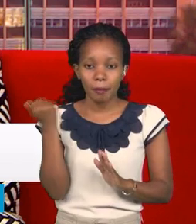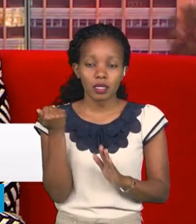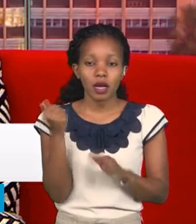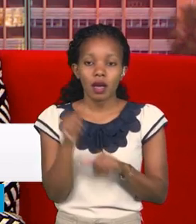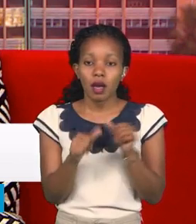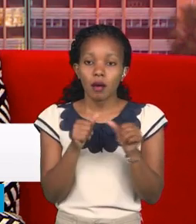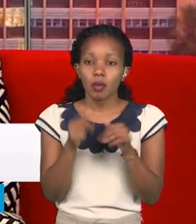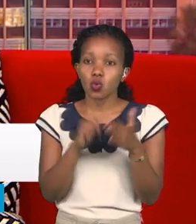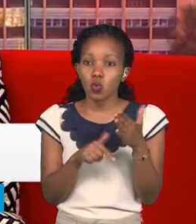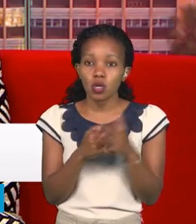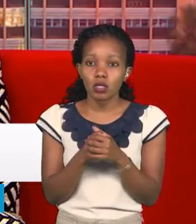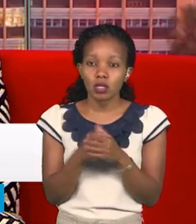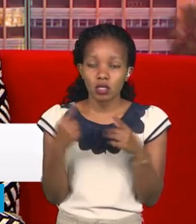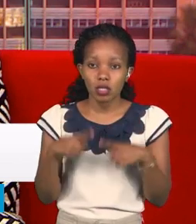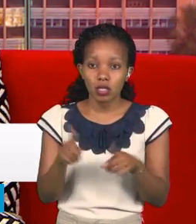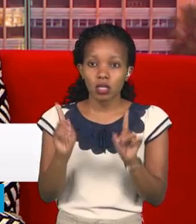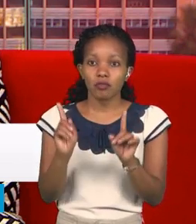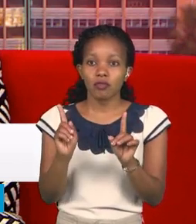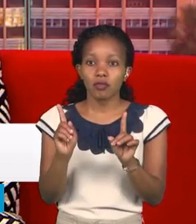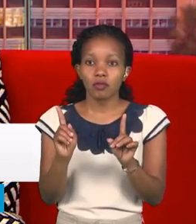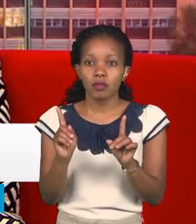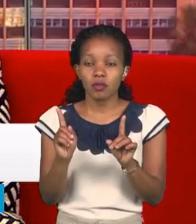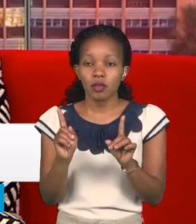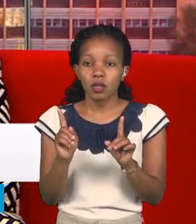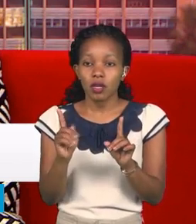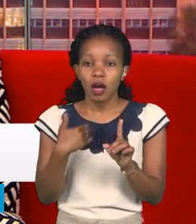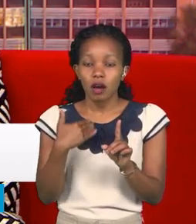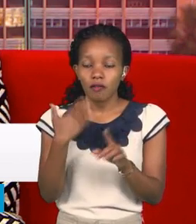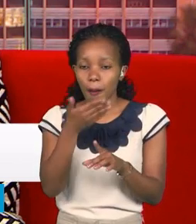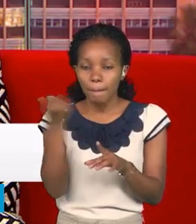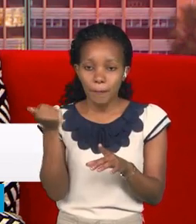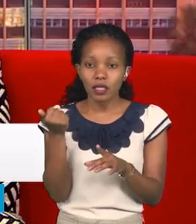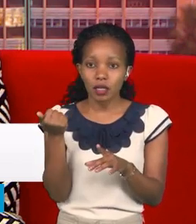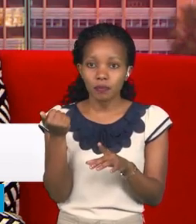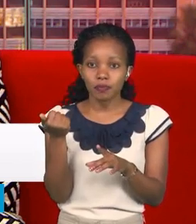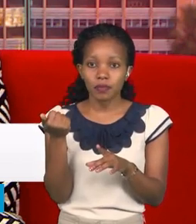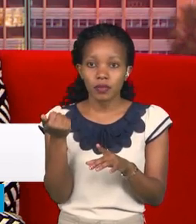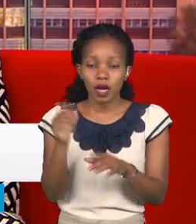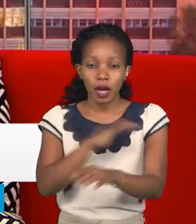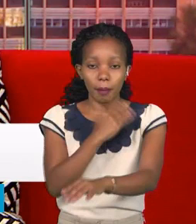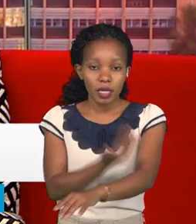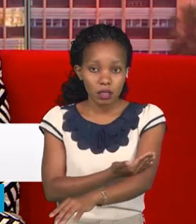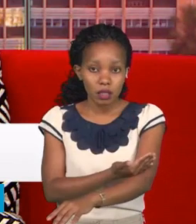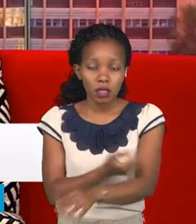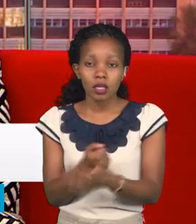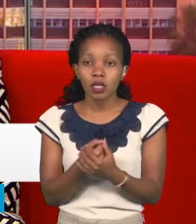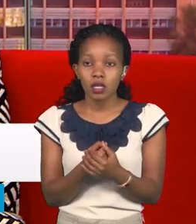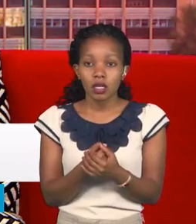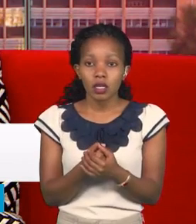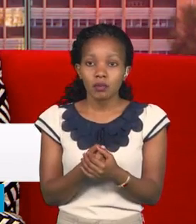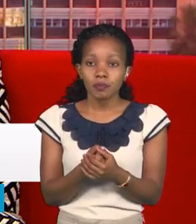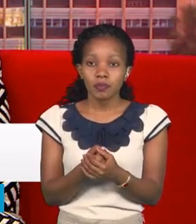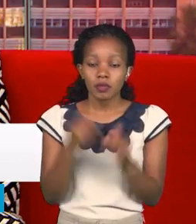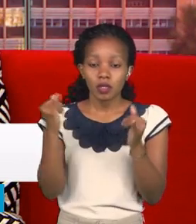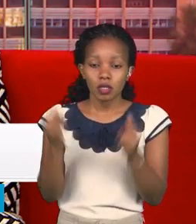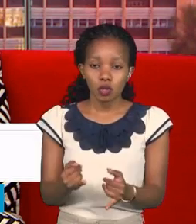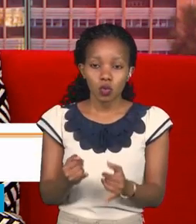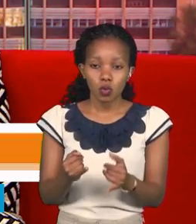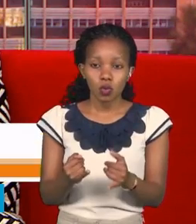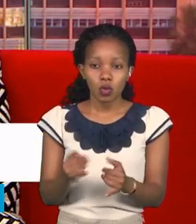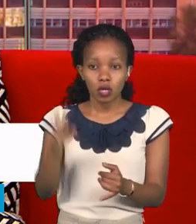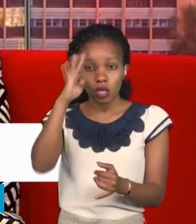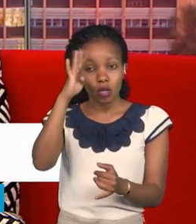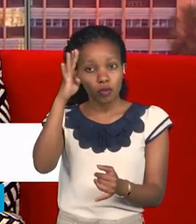terms of covering yourself you know, from illnesses, and you have the better paying capacity, right? So your new innovative